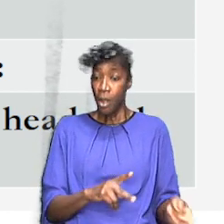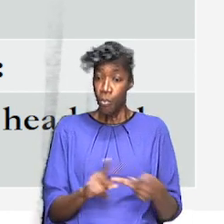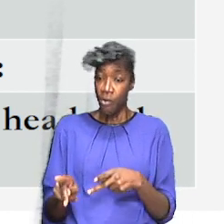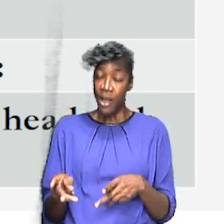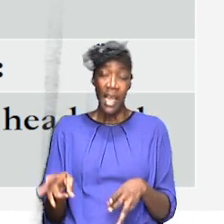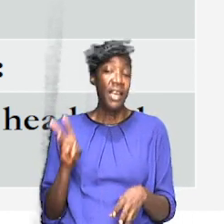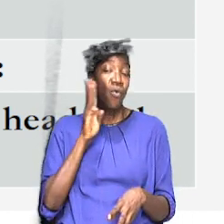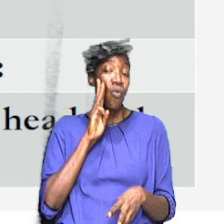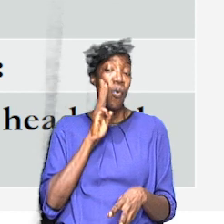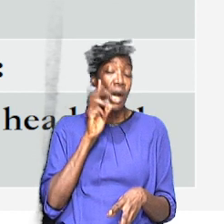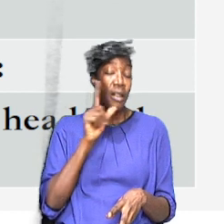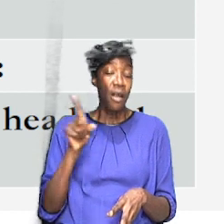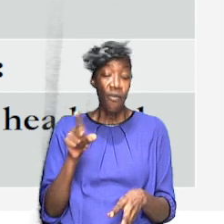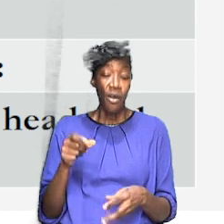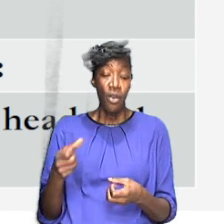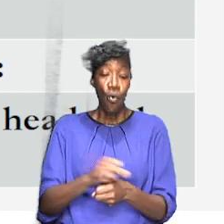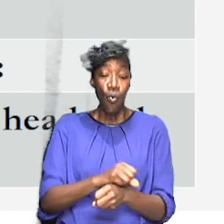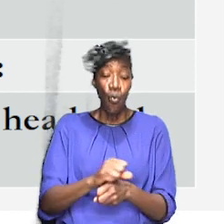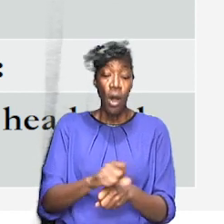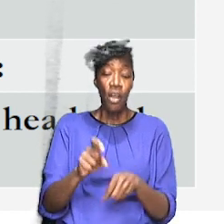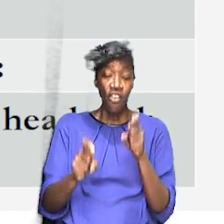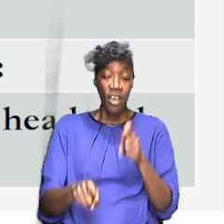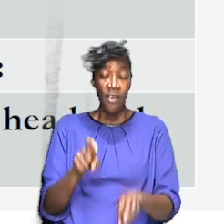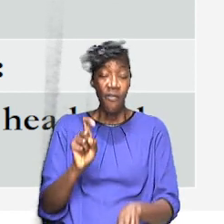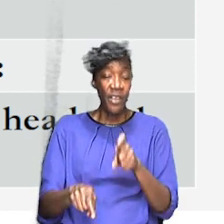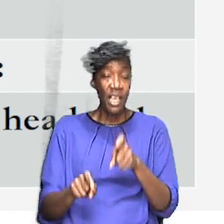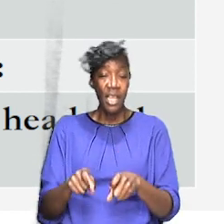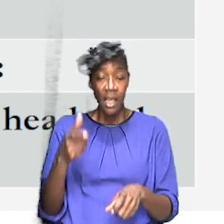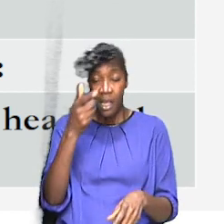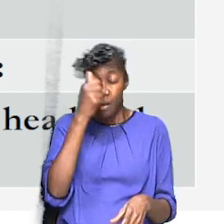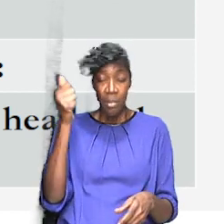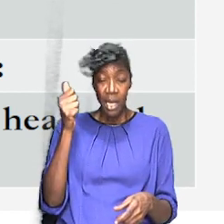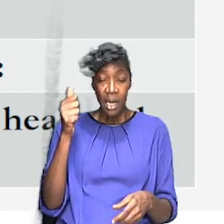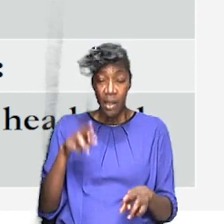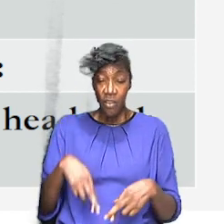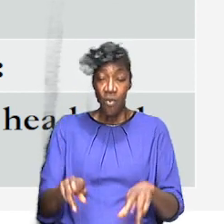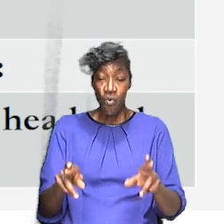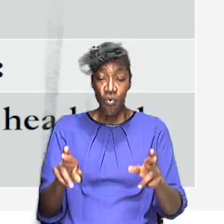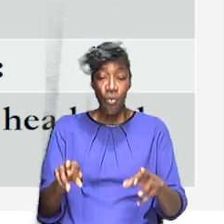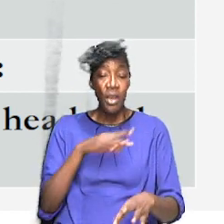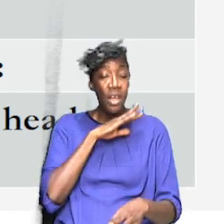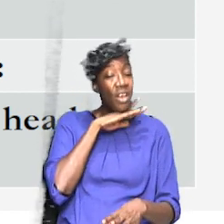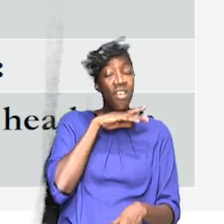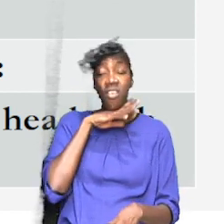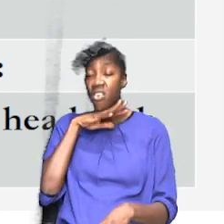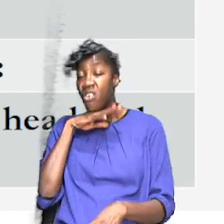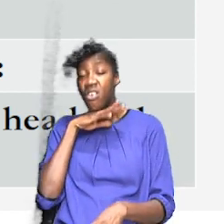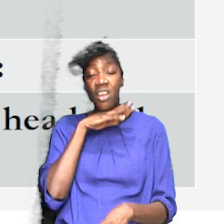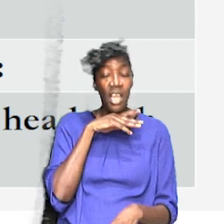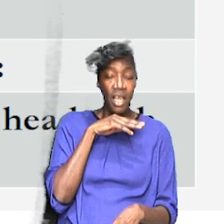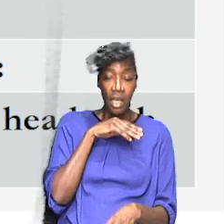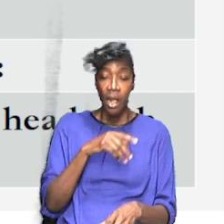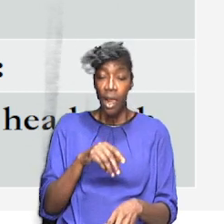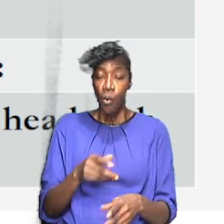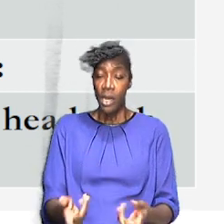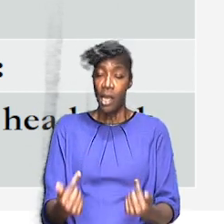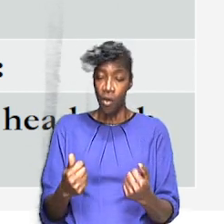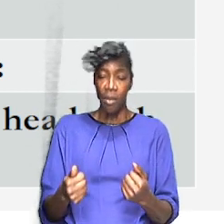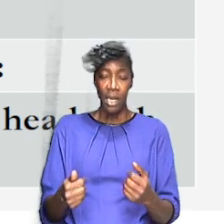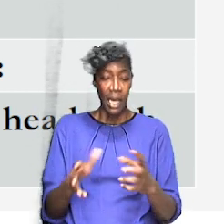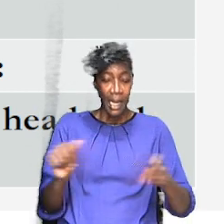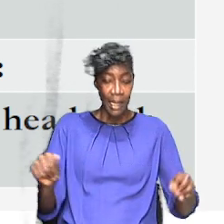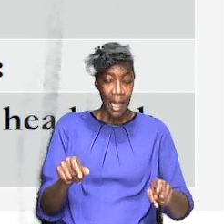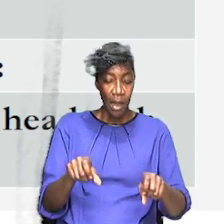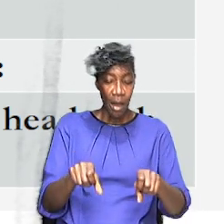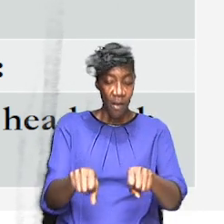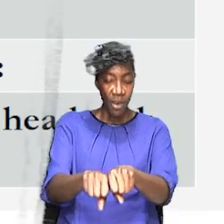water for the feet to be washed. And that was because the roads were very dusty. So when they come in, they would take off their sandals and the slave